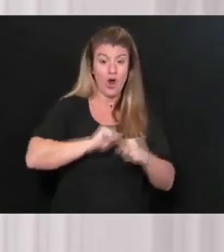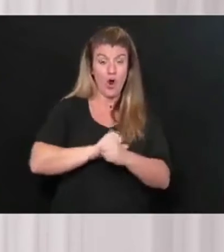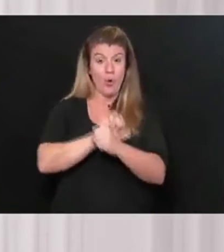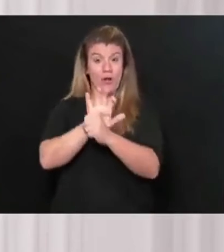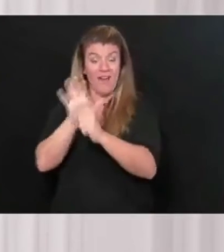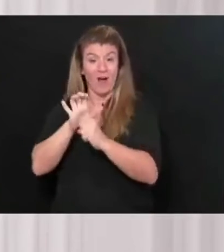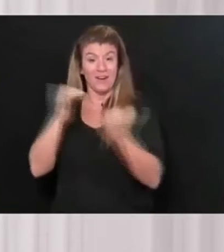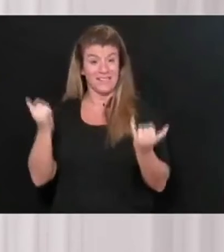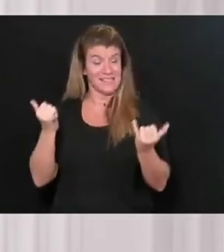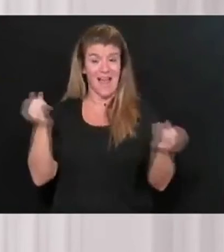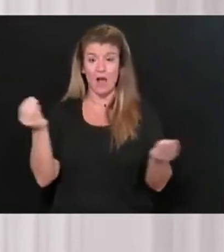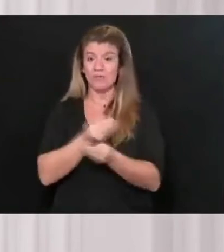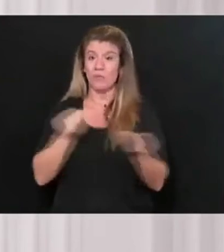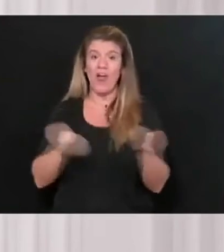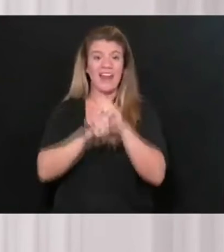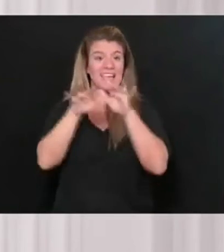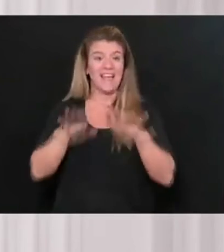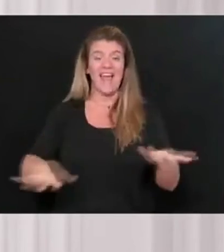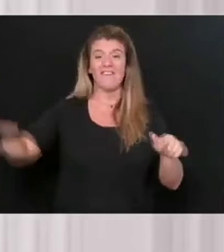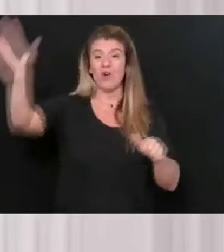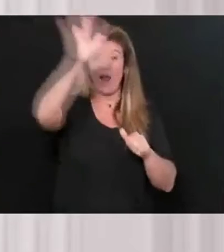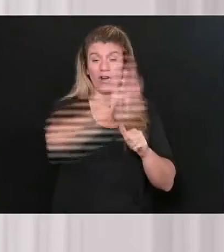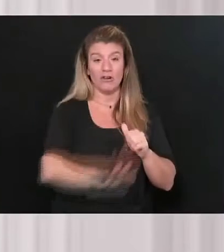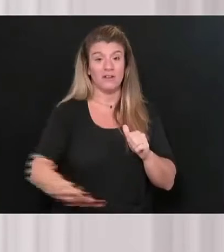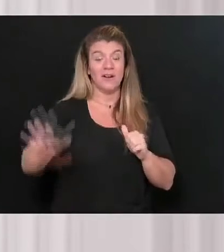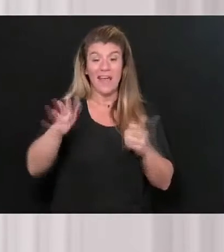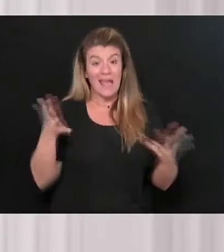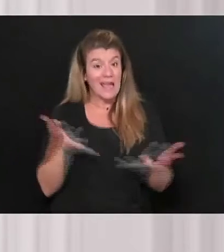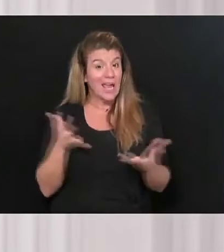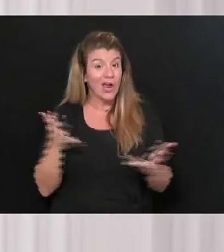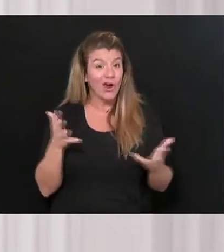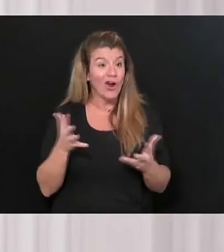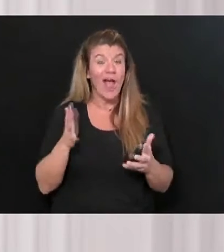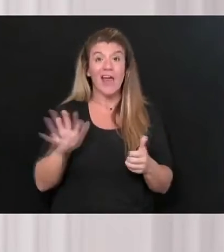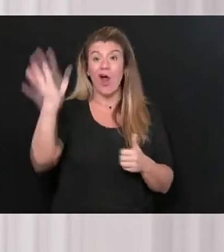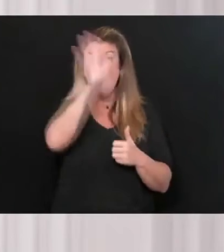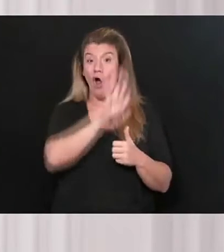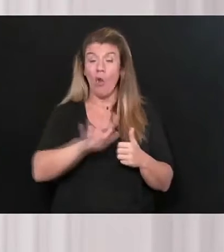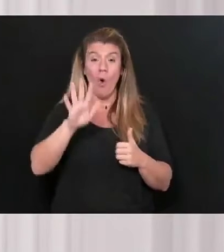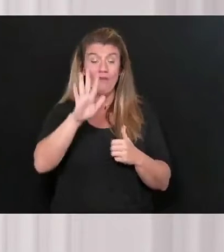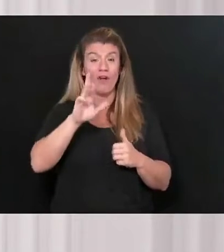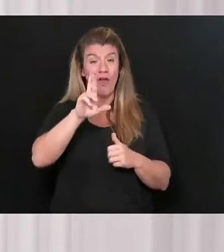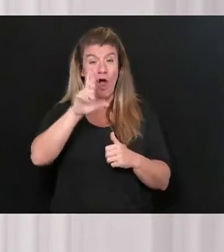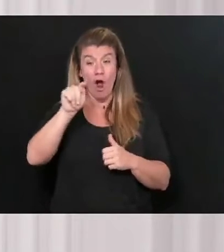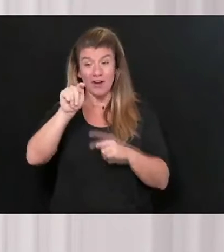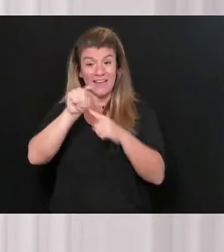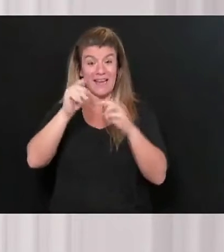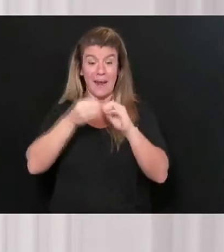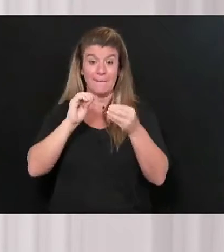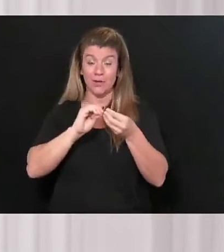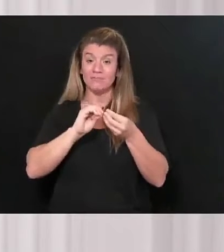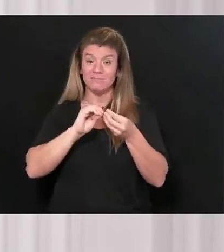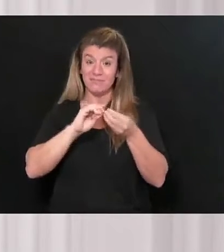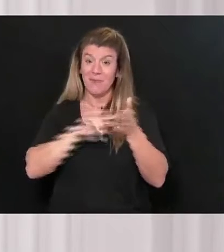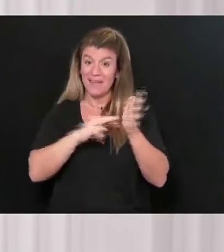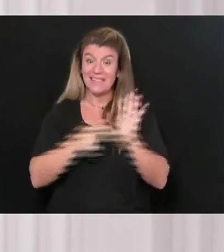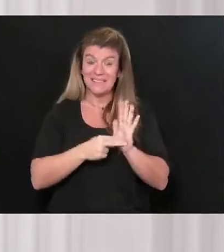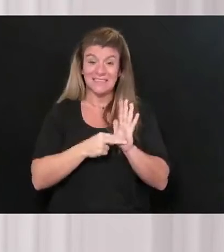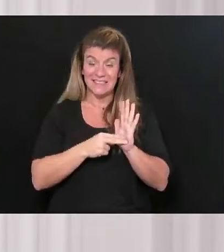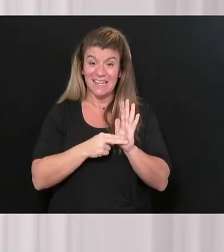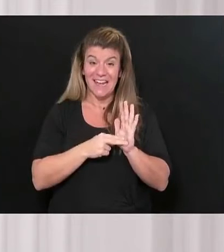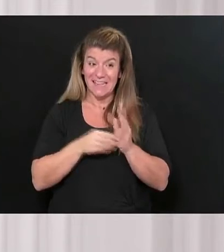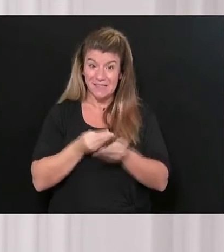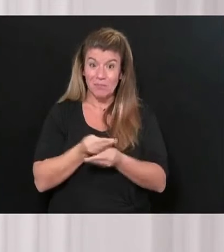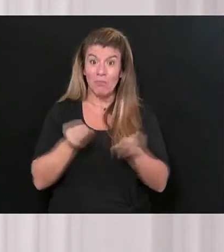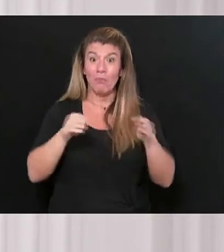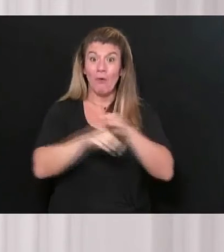everywhere, including in West Virginia. Our reproductive number says it's starting to spread more. And it is really time,